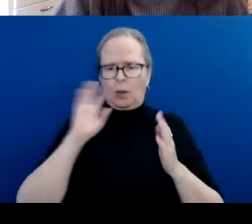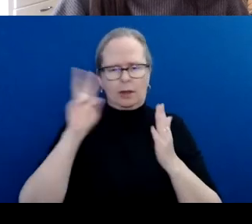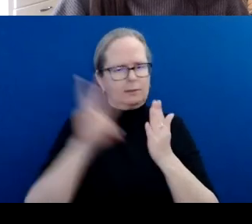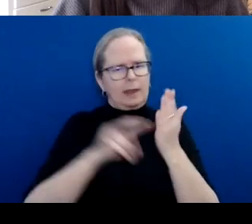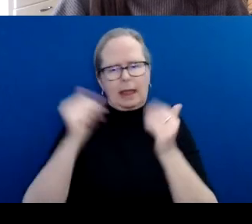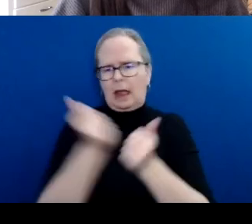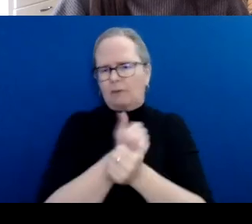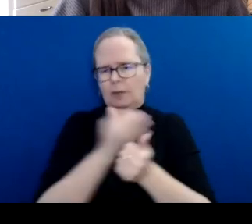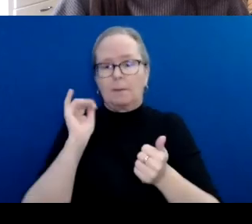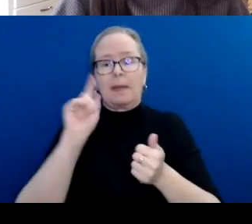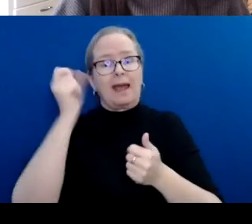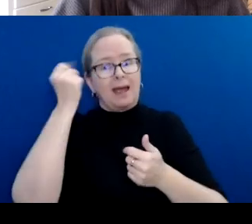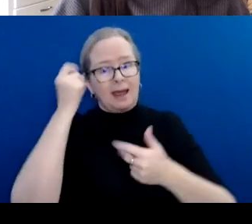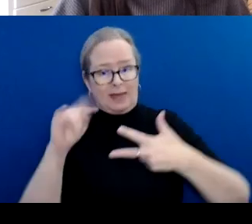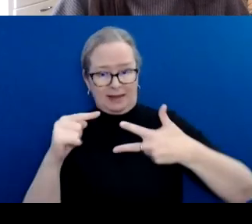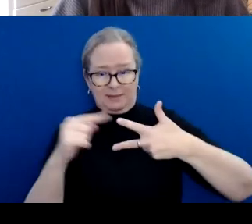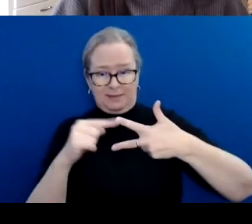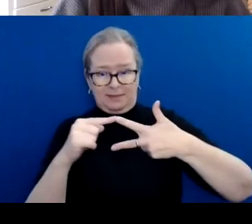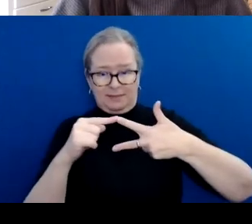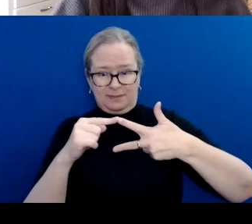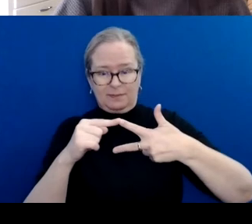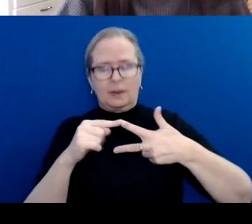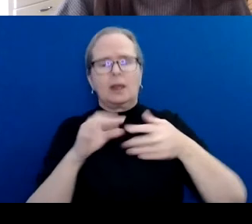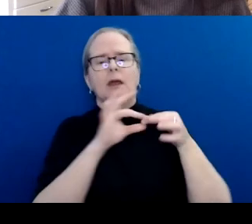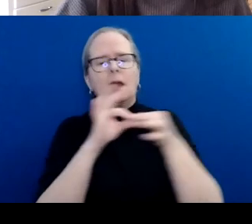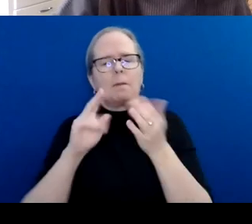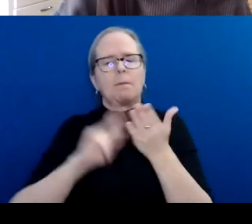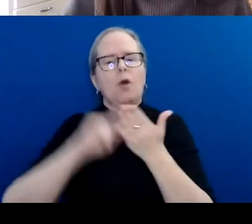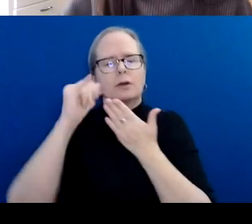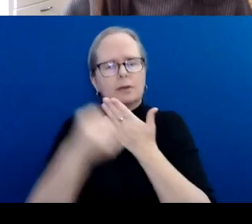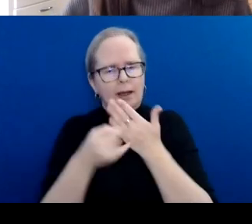description and budget, and maybe some of your support material.